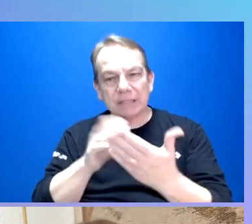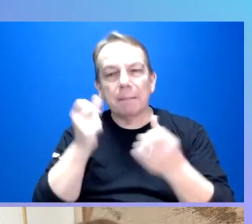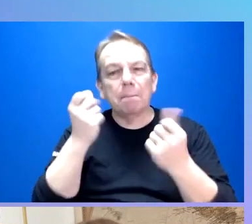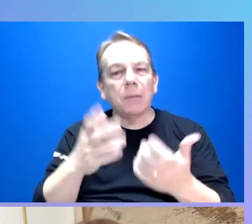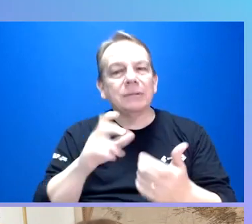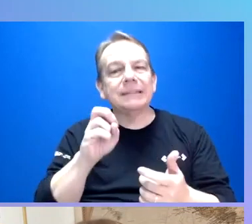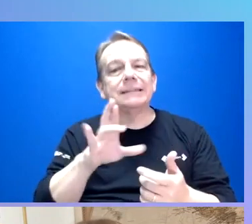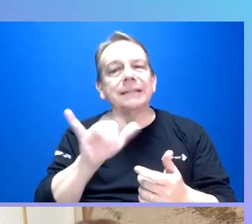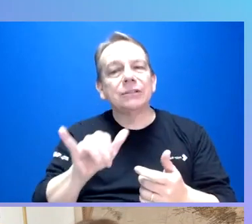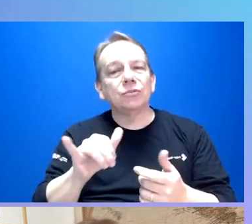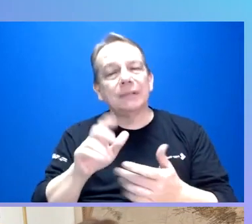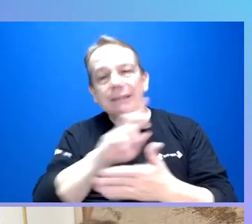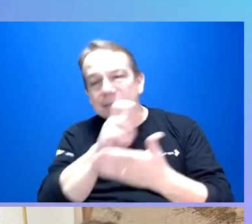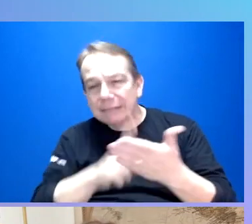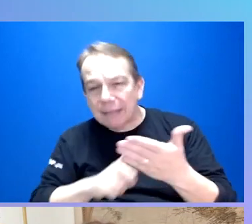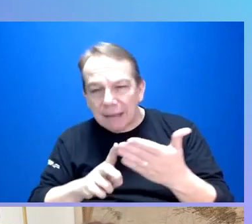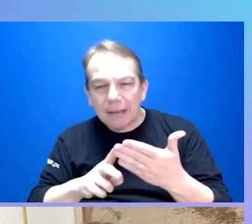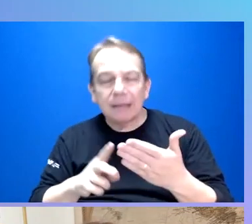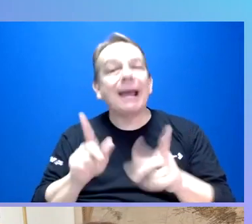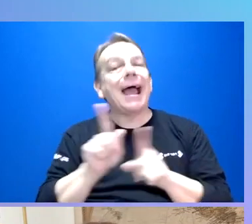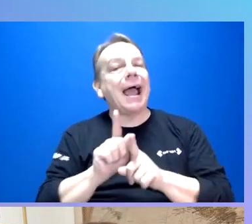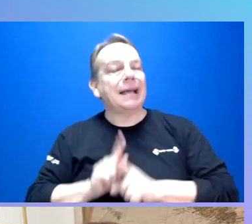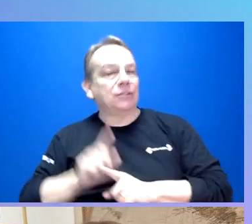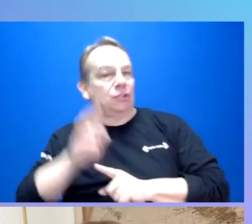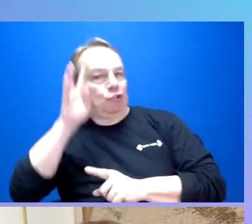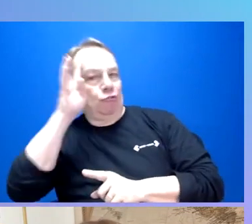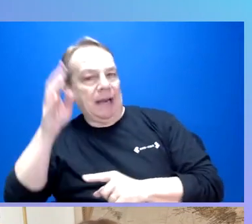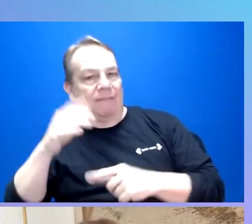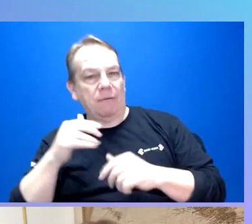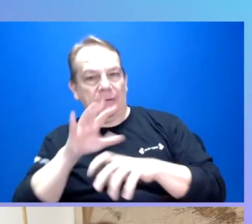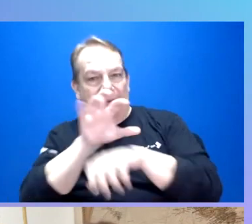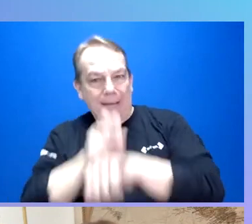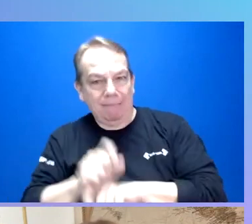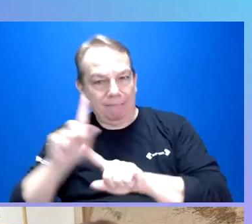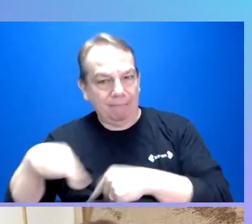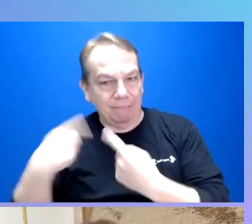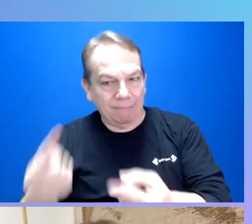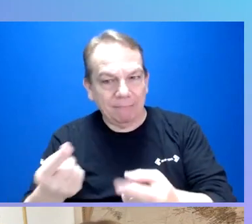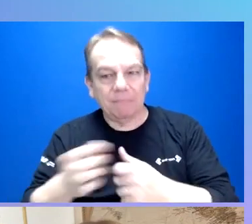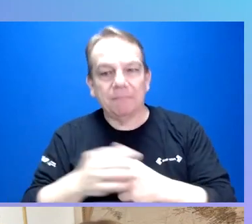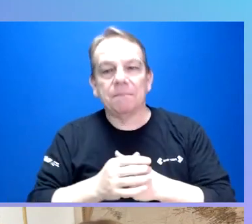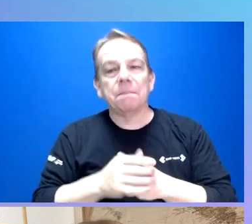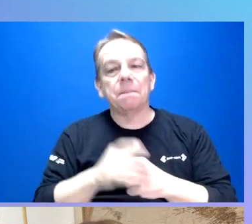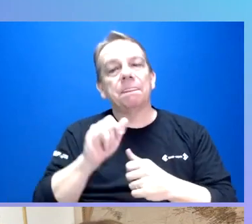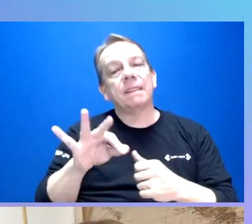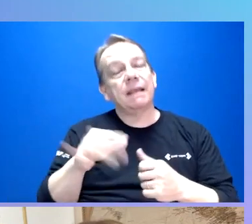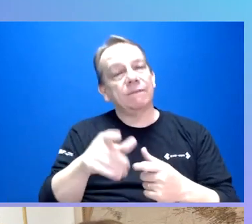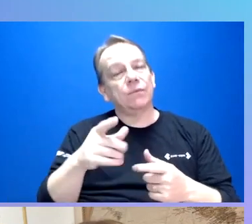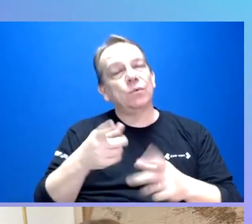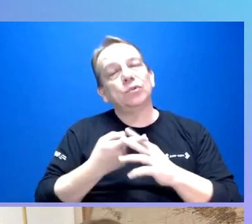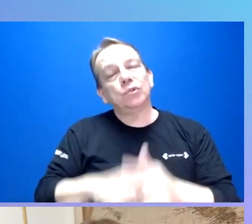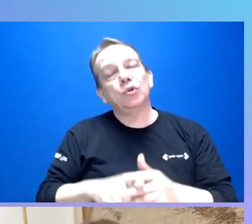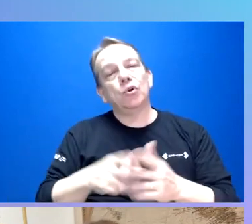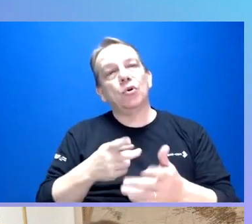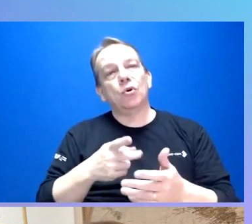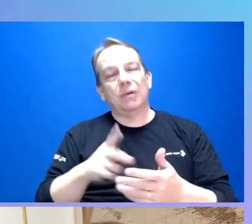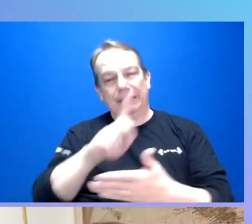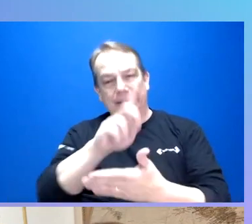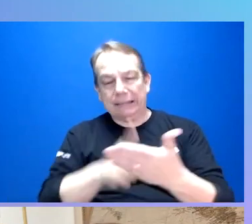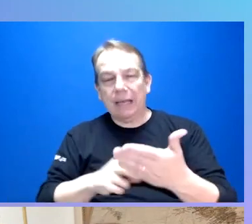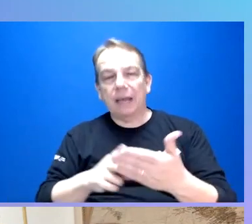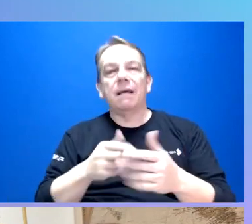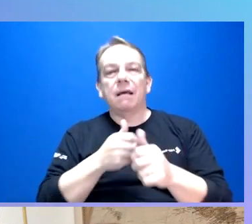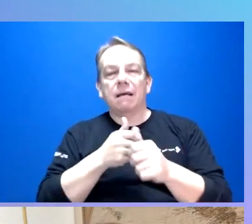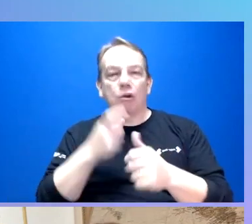this creative practice. And I started to wonder, I was like, if you started by designing for the senses, would that